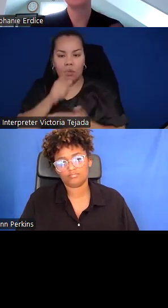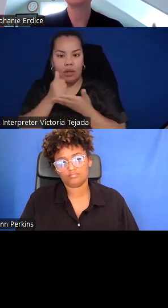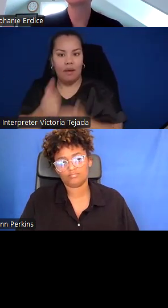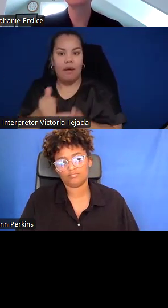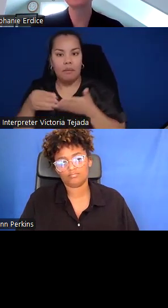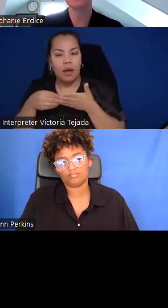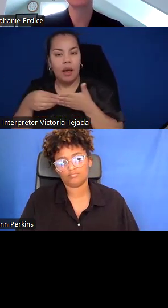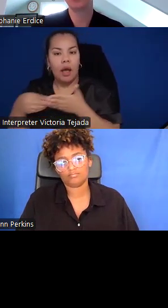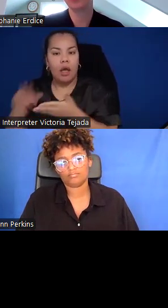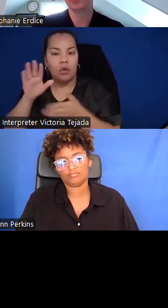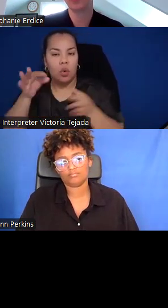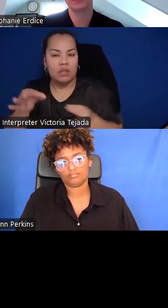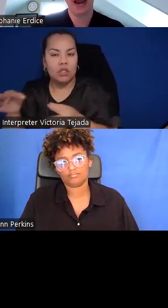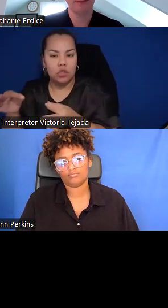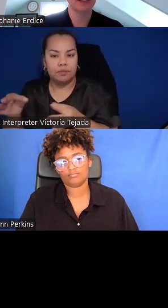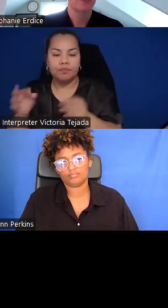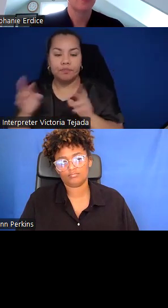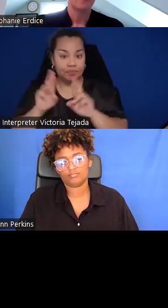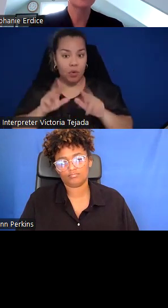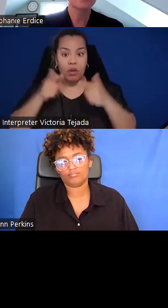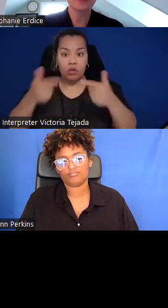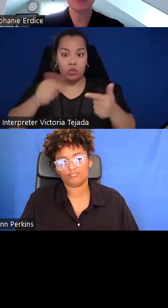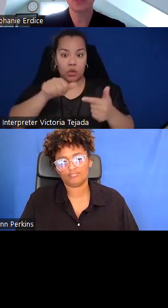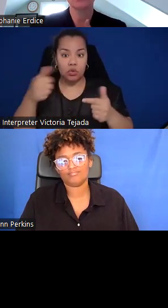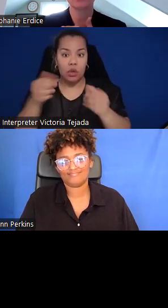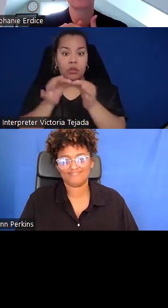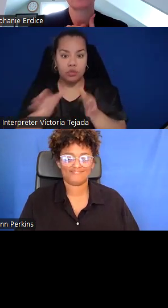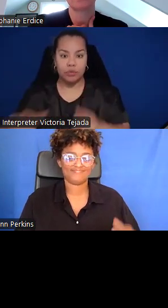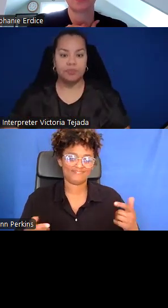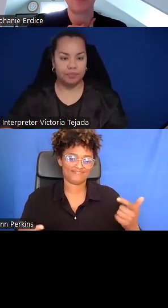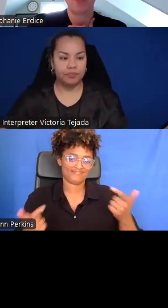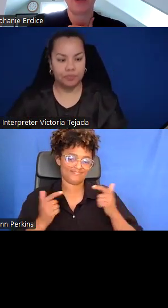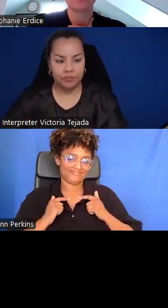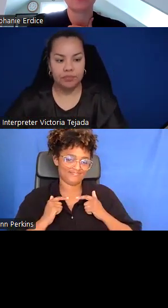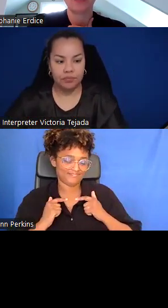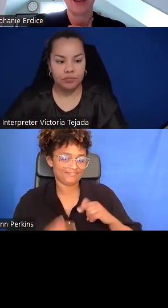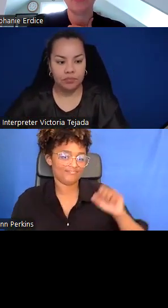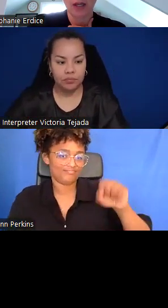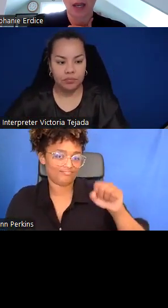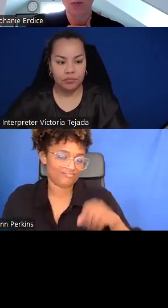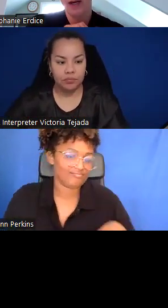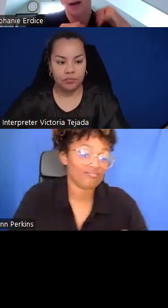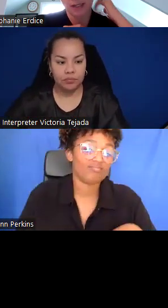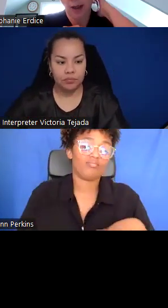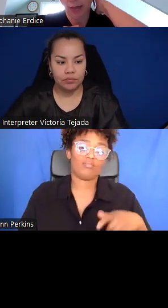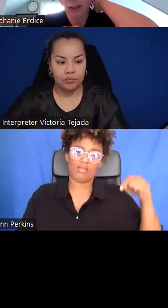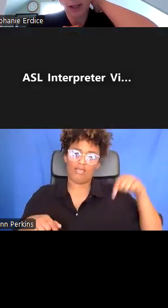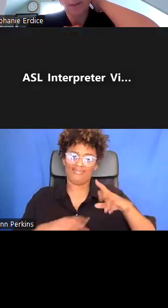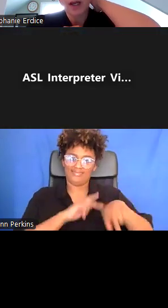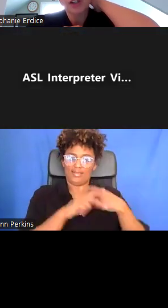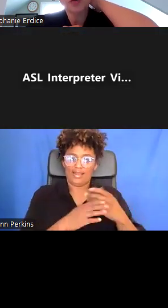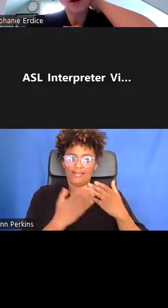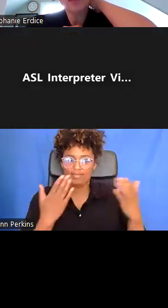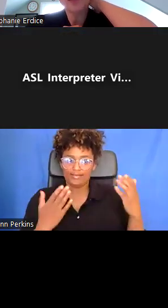in and they kind of fill in those gaps. And these are some things to think about as an advocate when it comes to